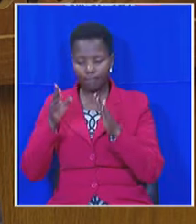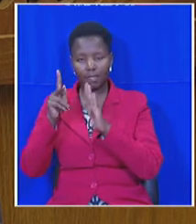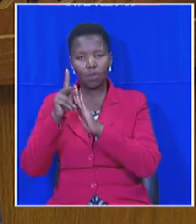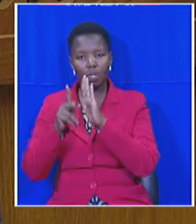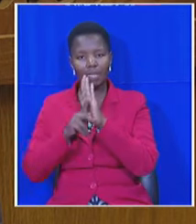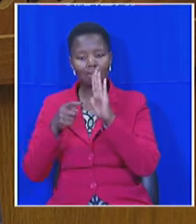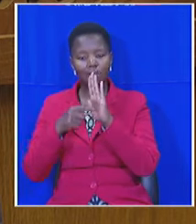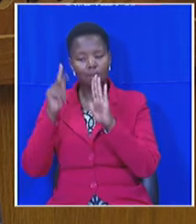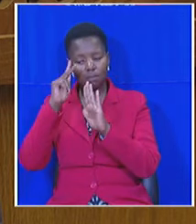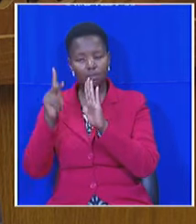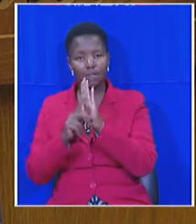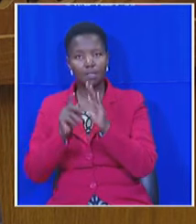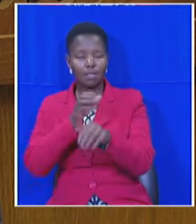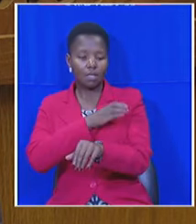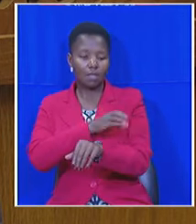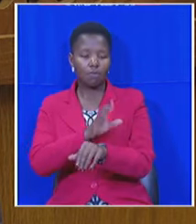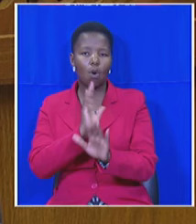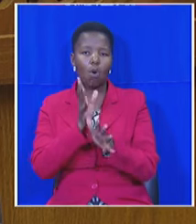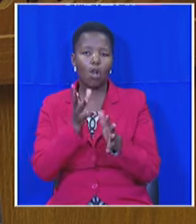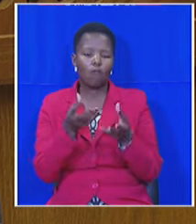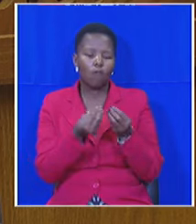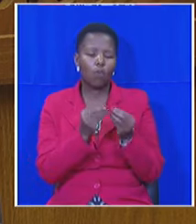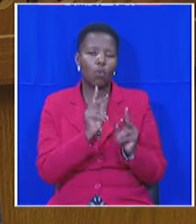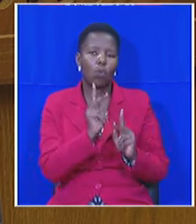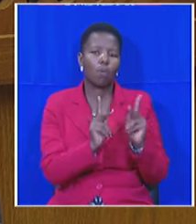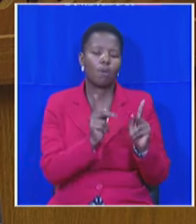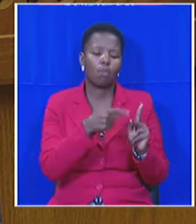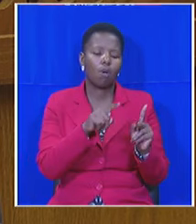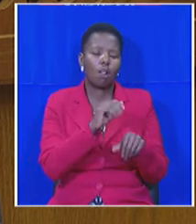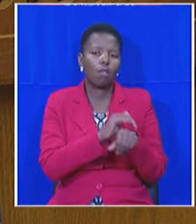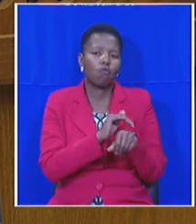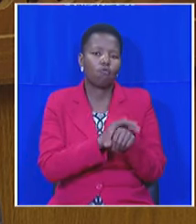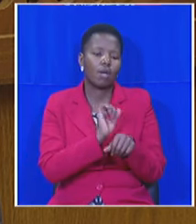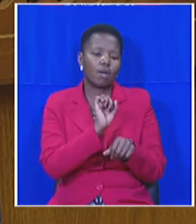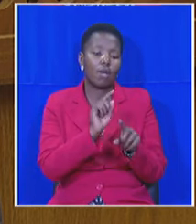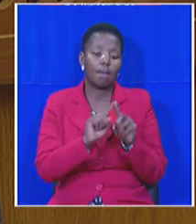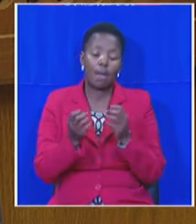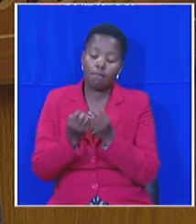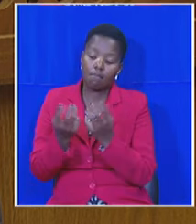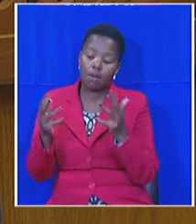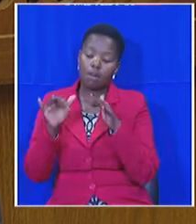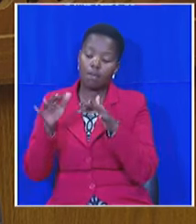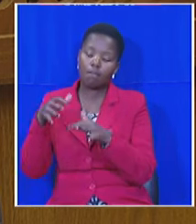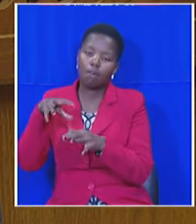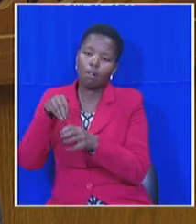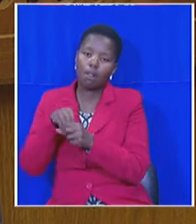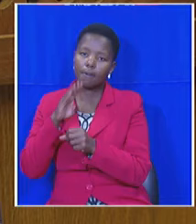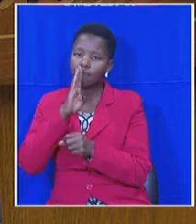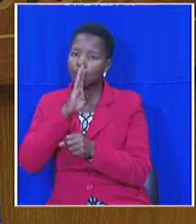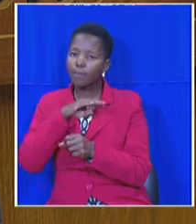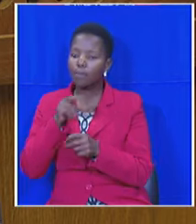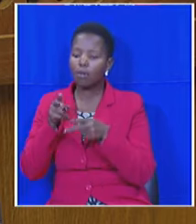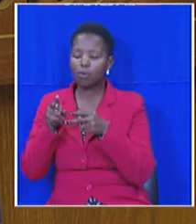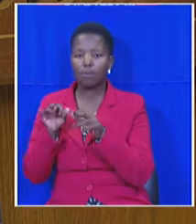at empowering a few chosen elite, rather than ensuring the upliftment and empowerment of the broader community of ordinary South